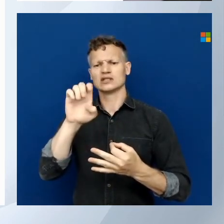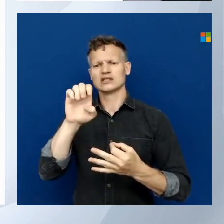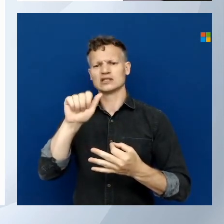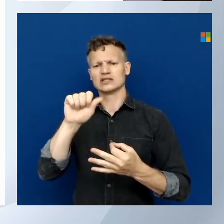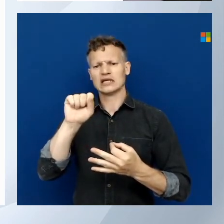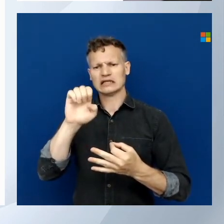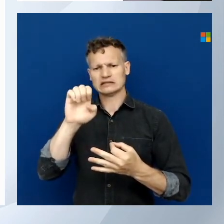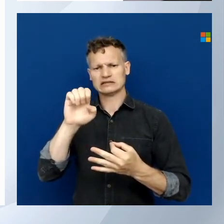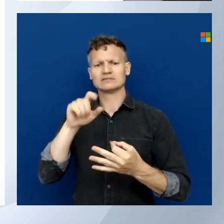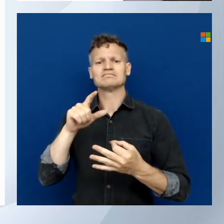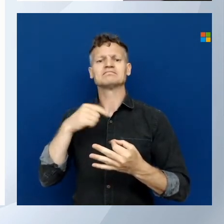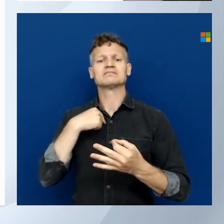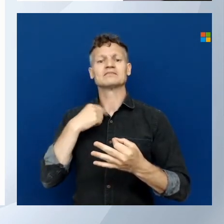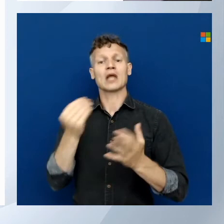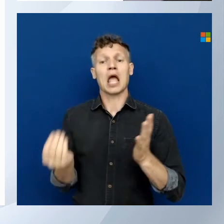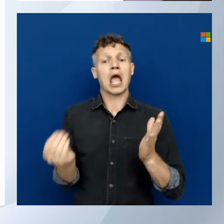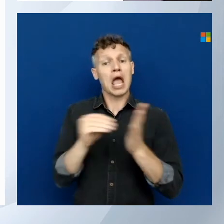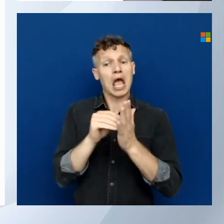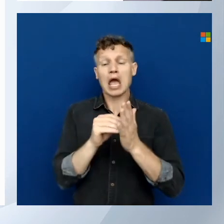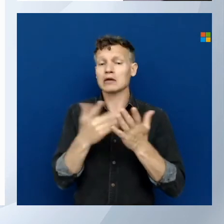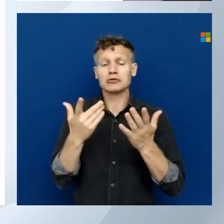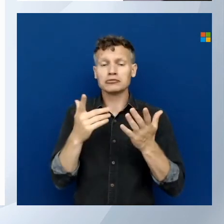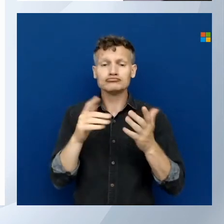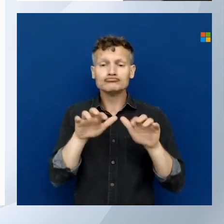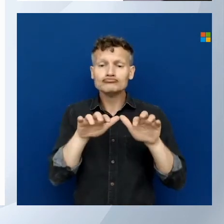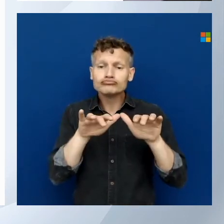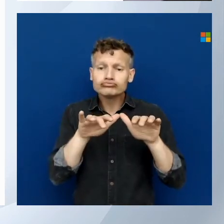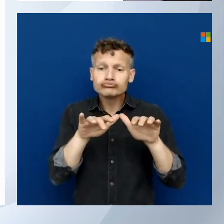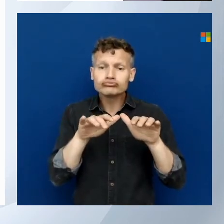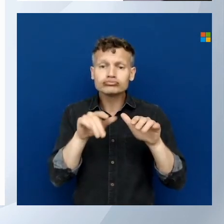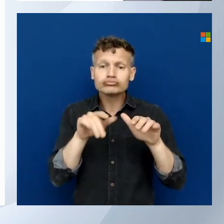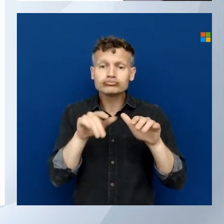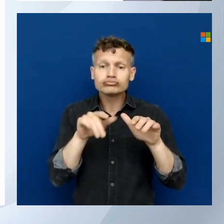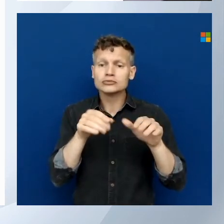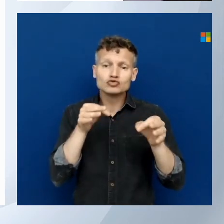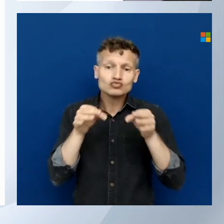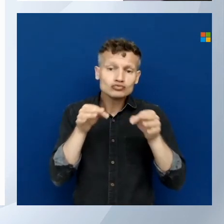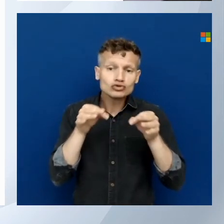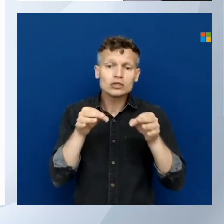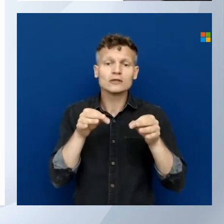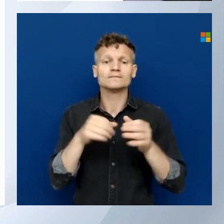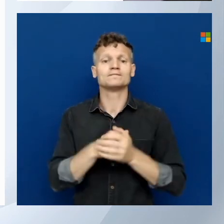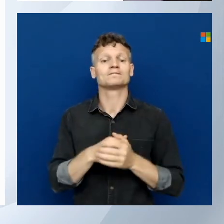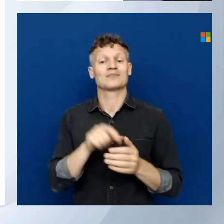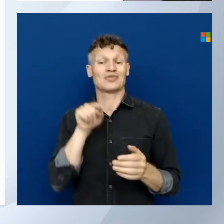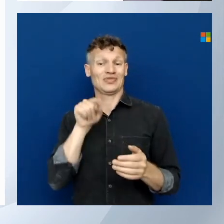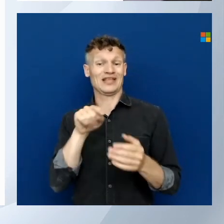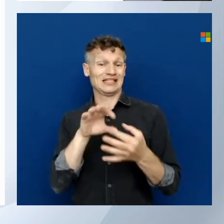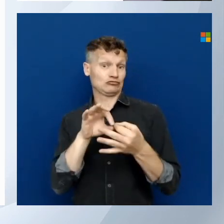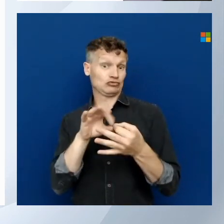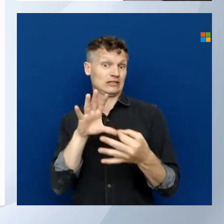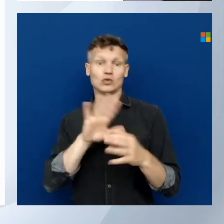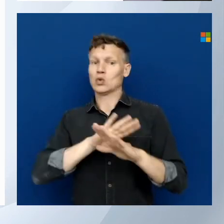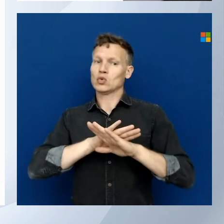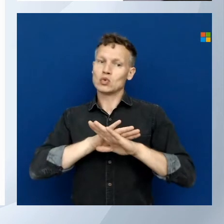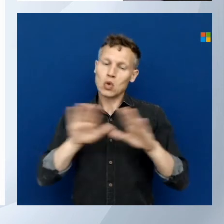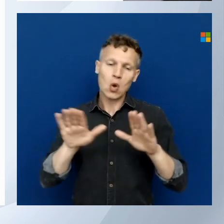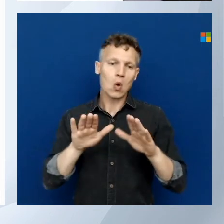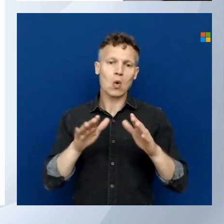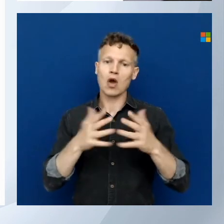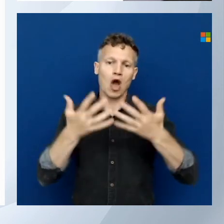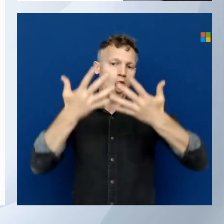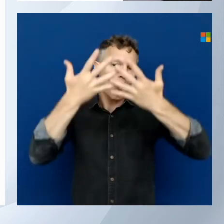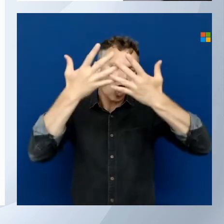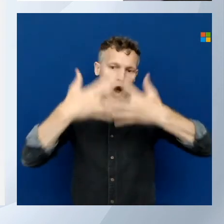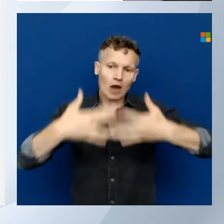start, or create in this case. And this release doesn't have an automated validation process to it, so I have to